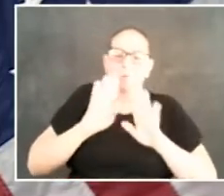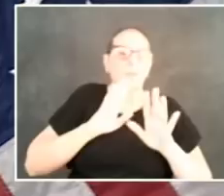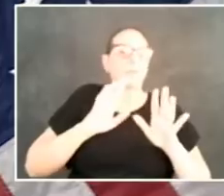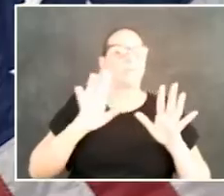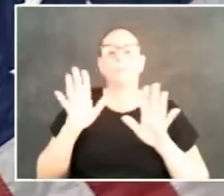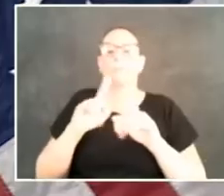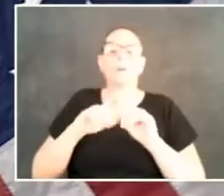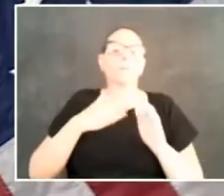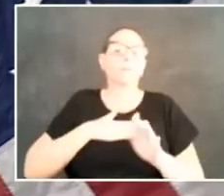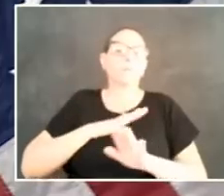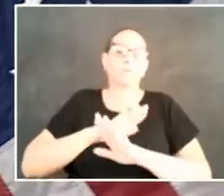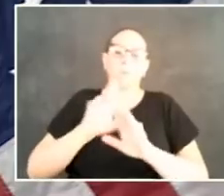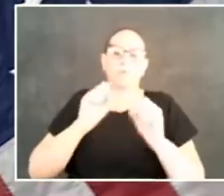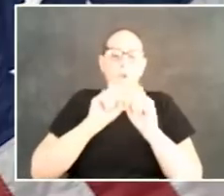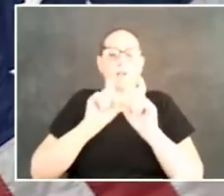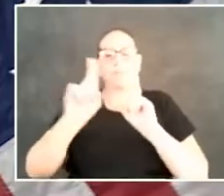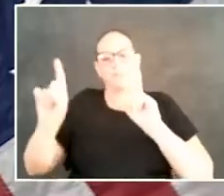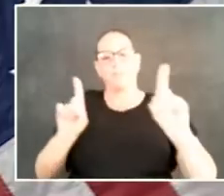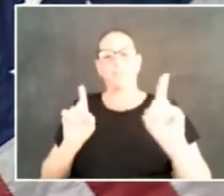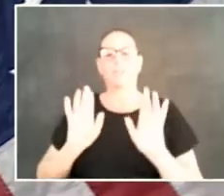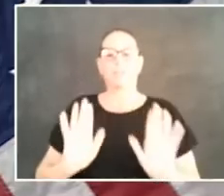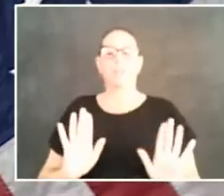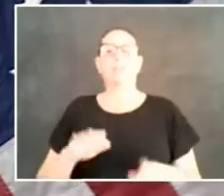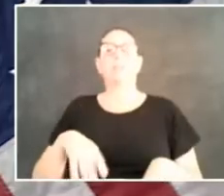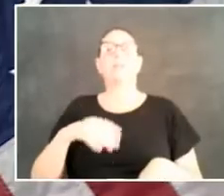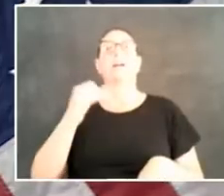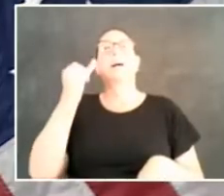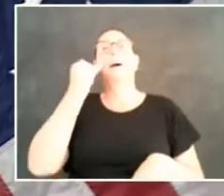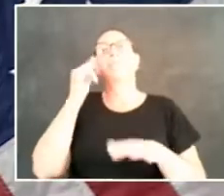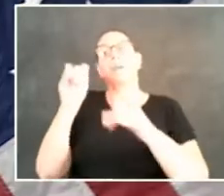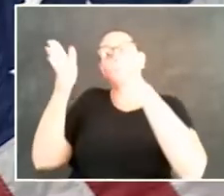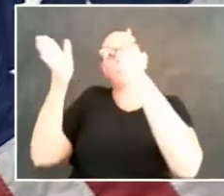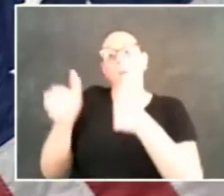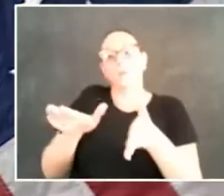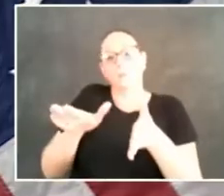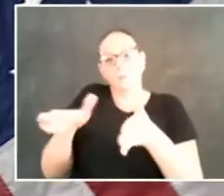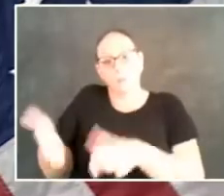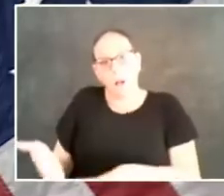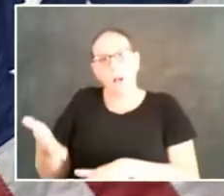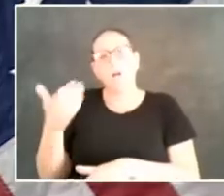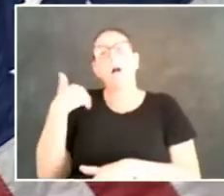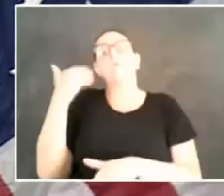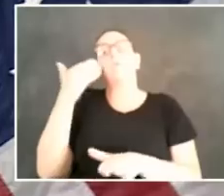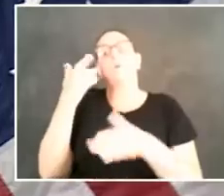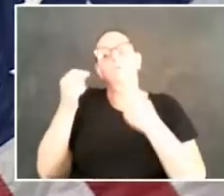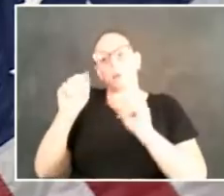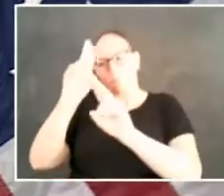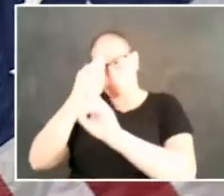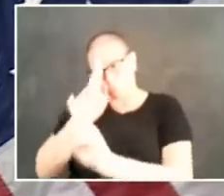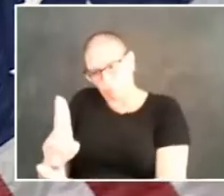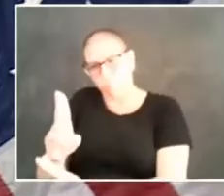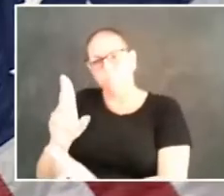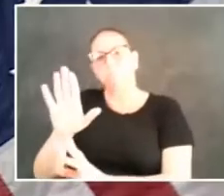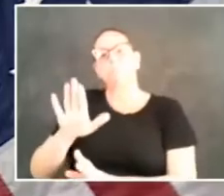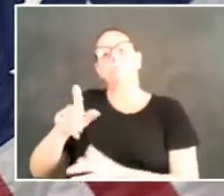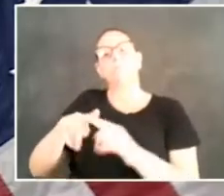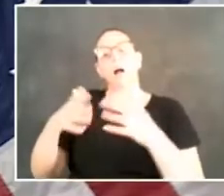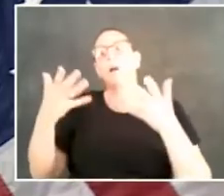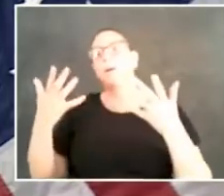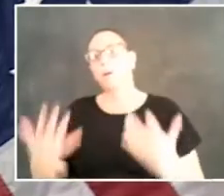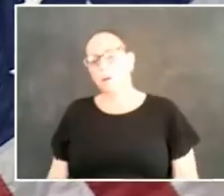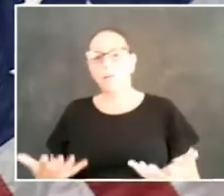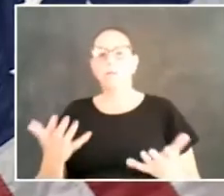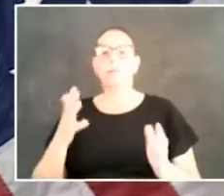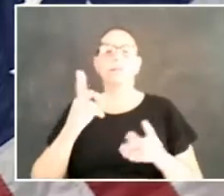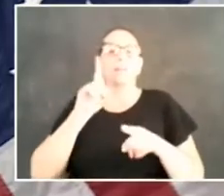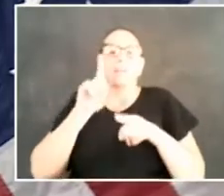away, the ridiculous, painful reality that by gathering, actually more people might pass away, more people might lose their